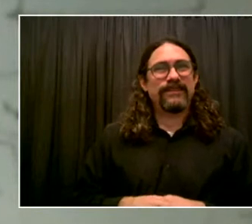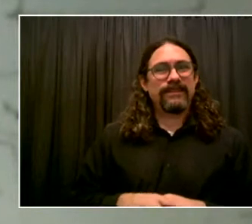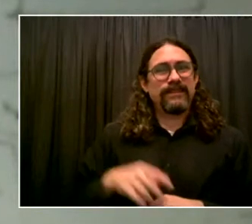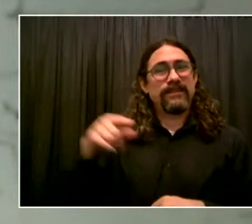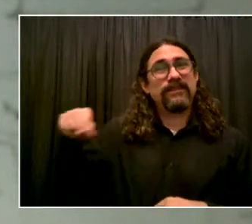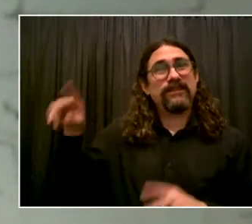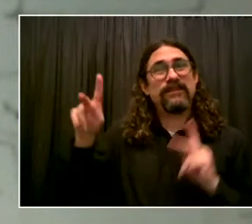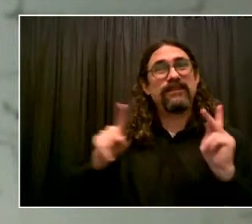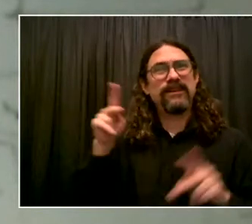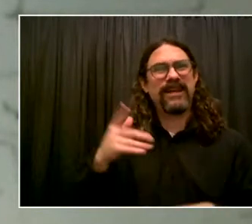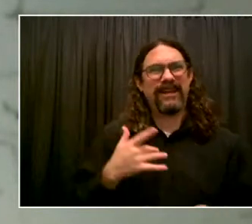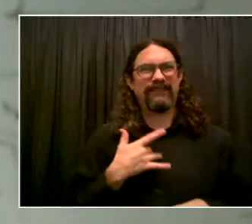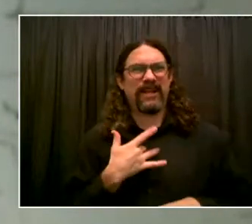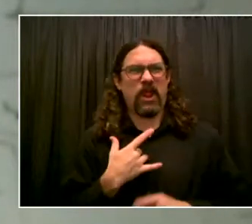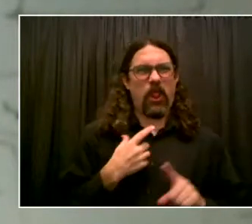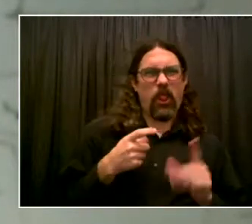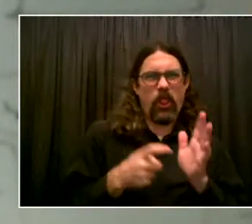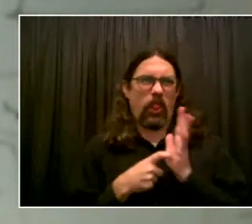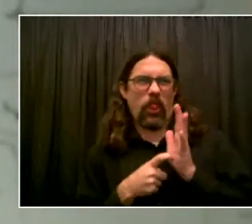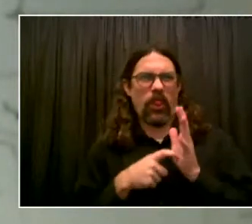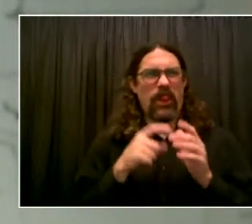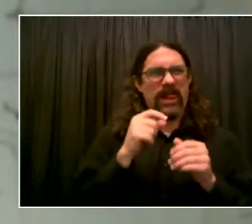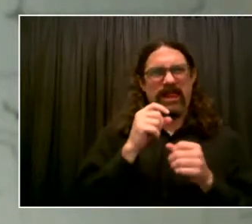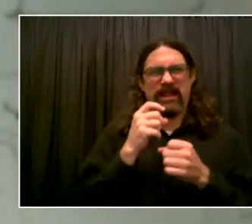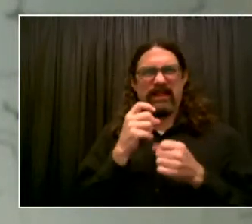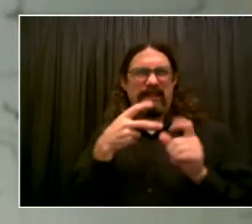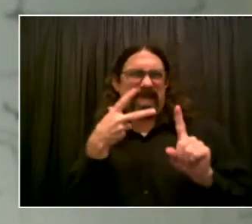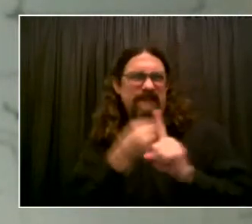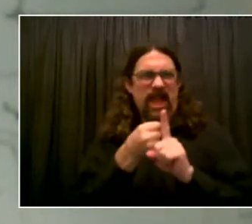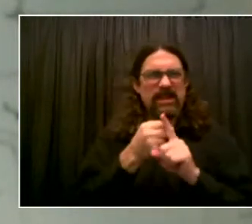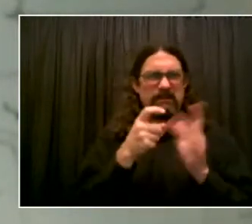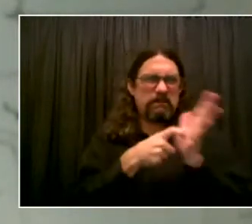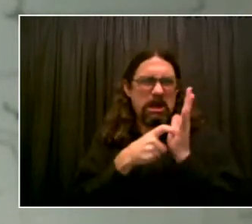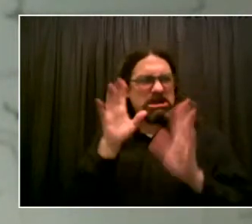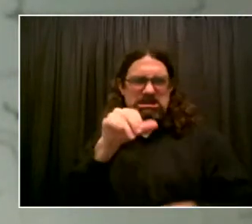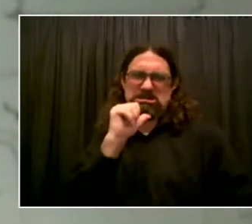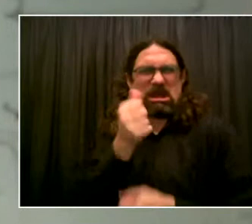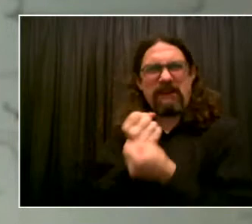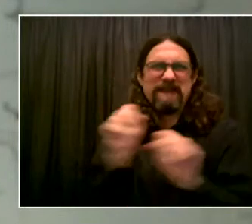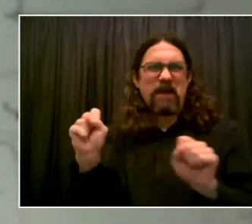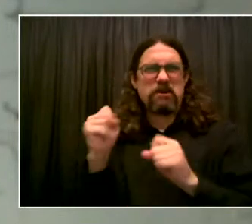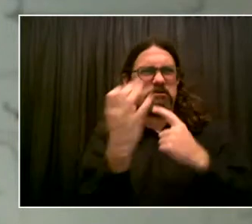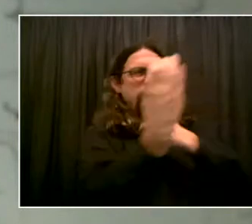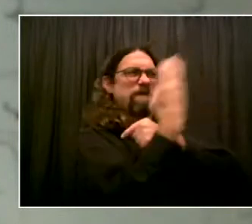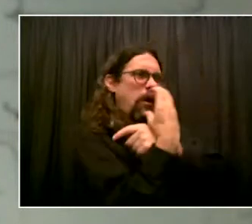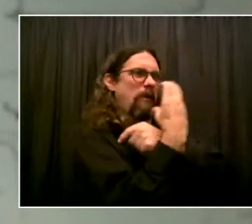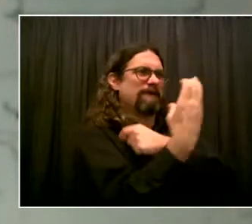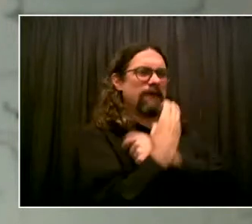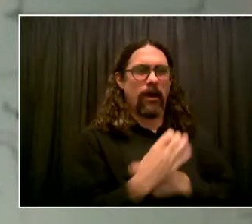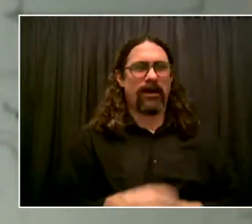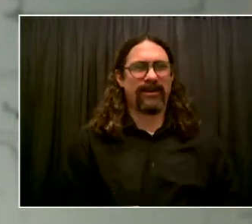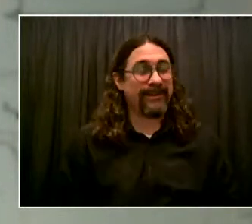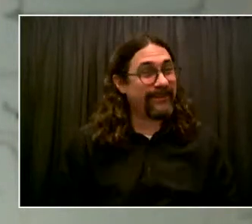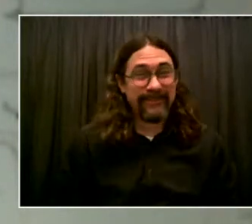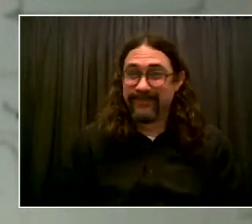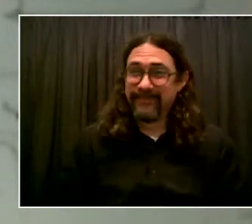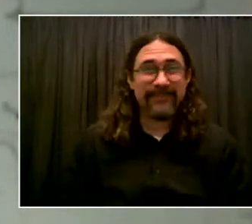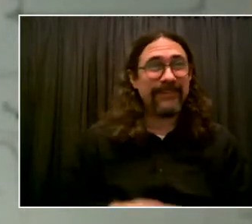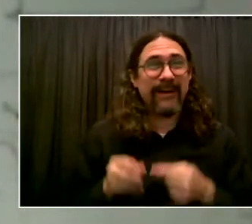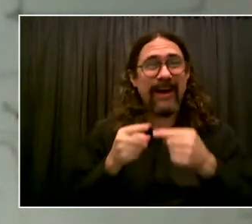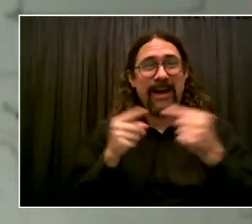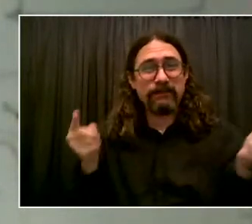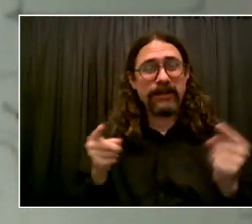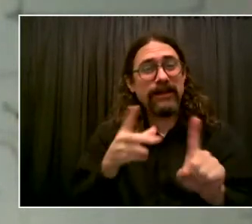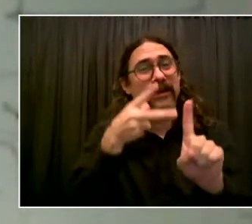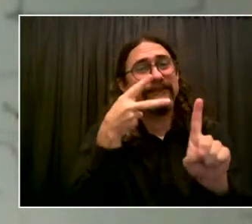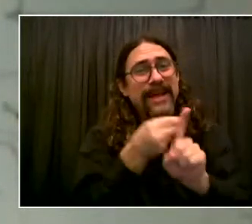It looks like fear. It looks like closed stores. It looks like sirens wailing and